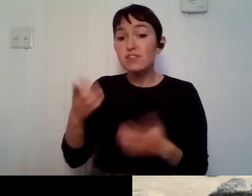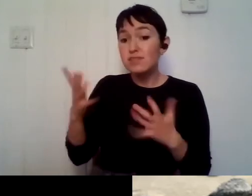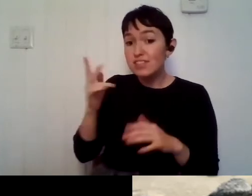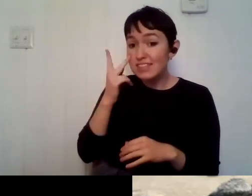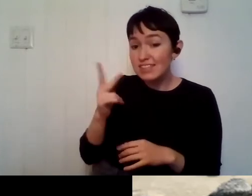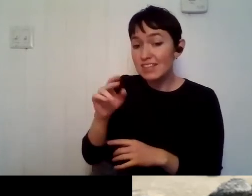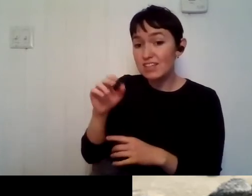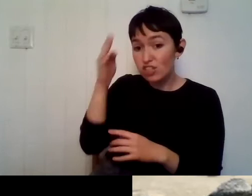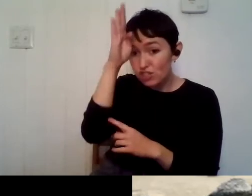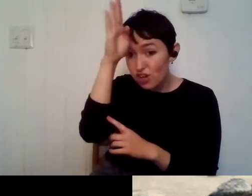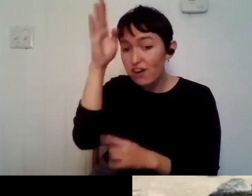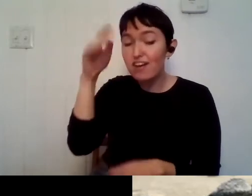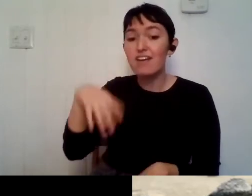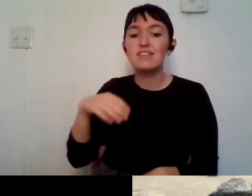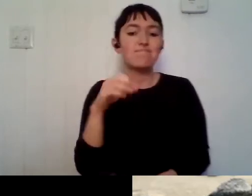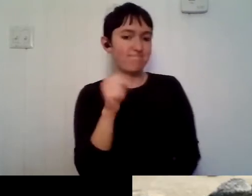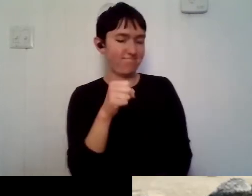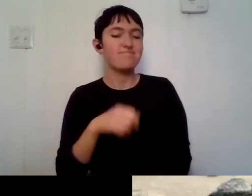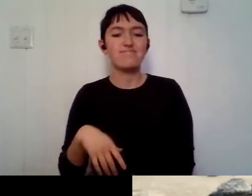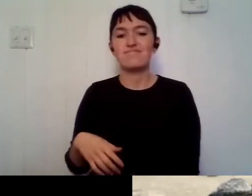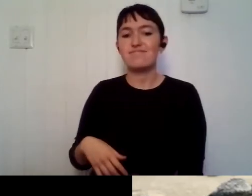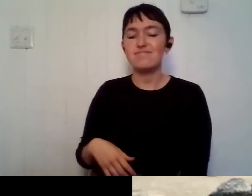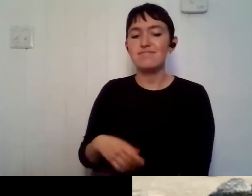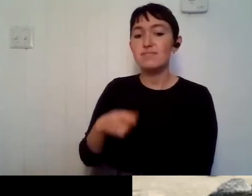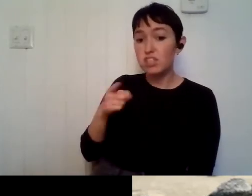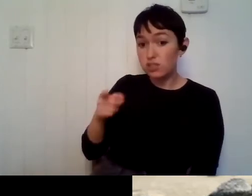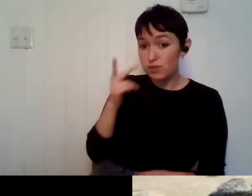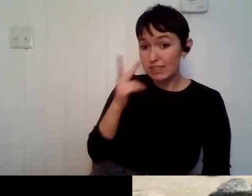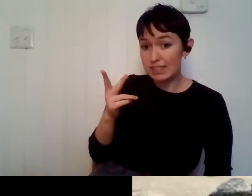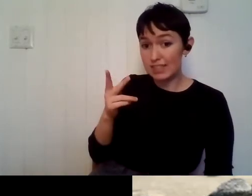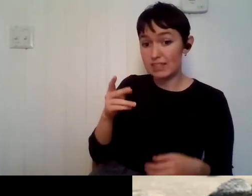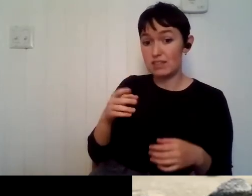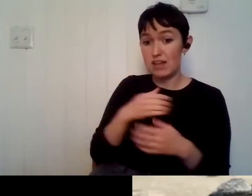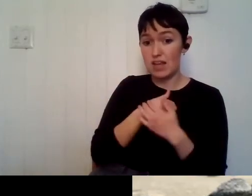I have. Yes. Have you seen a creature from deep, deep in the ocean?